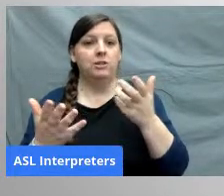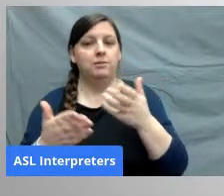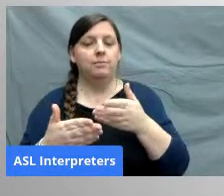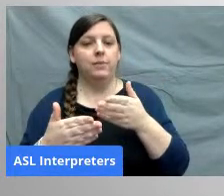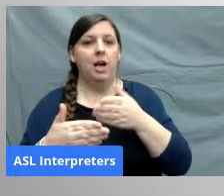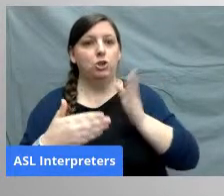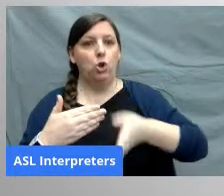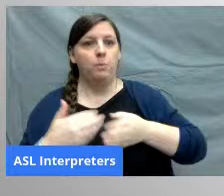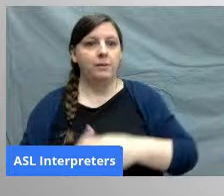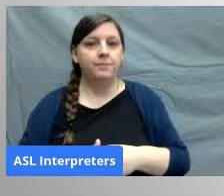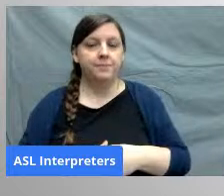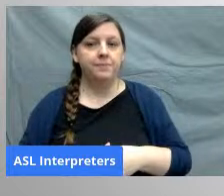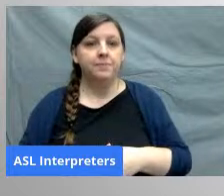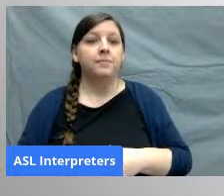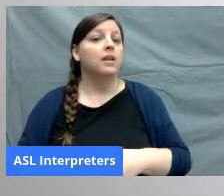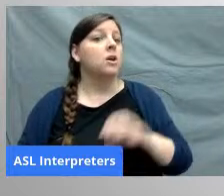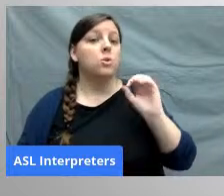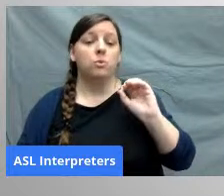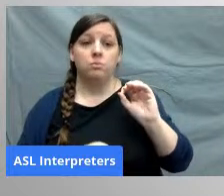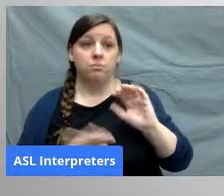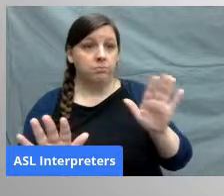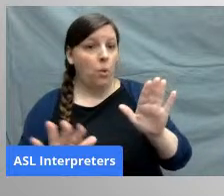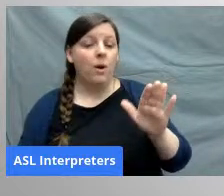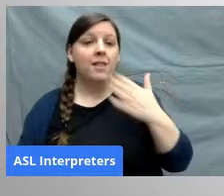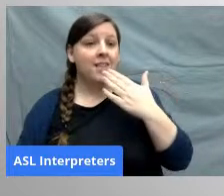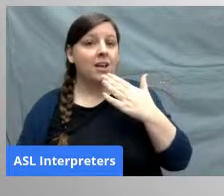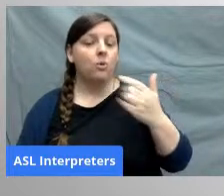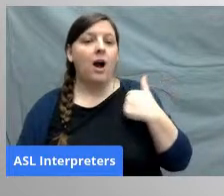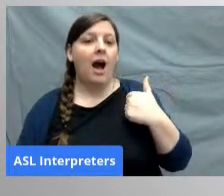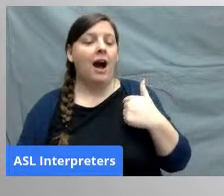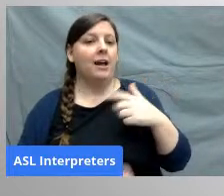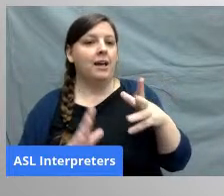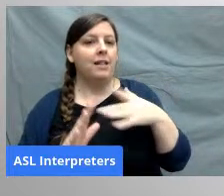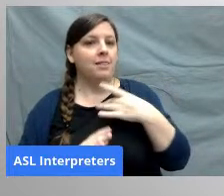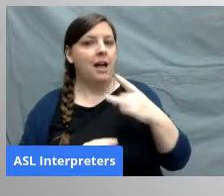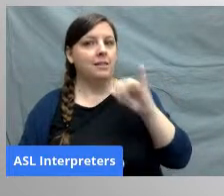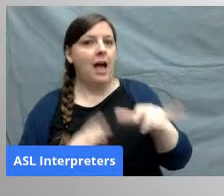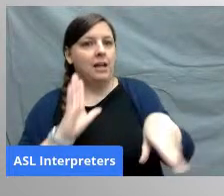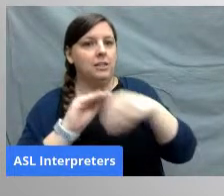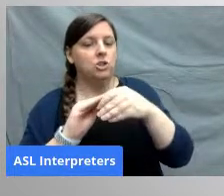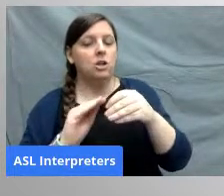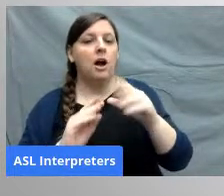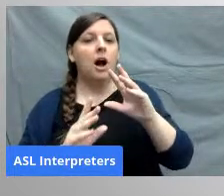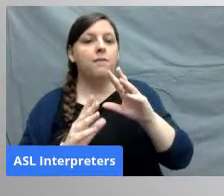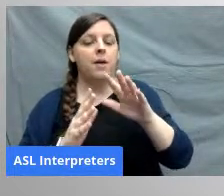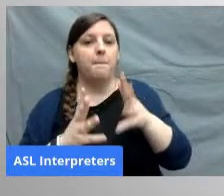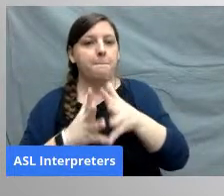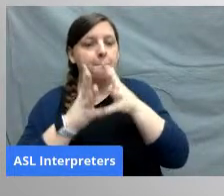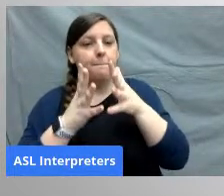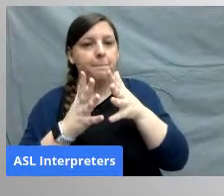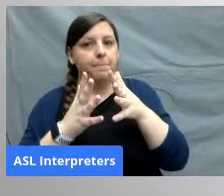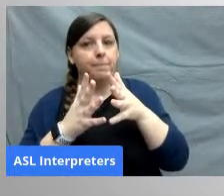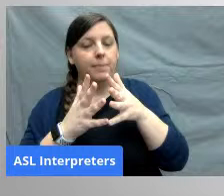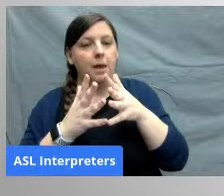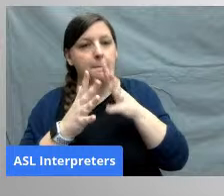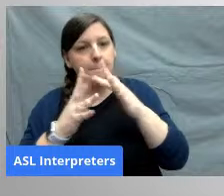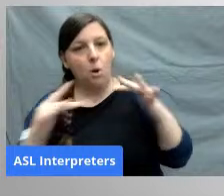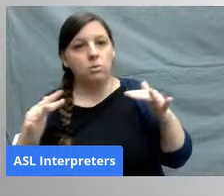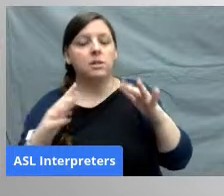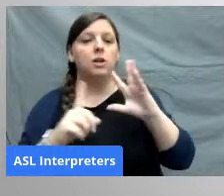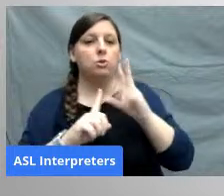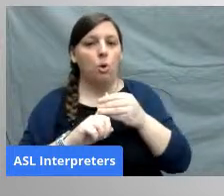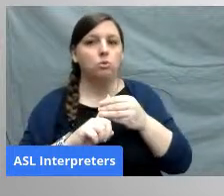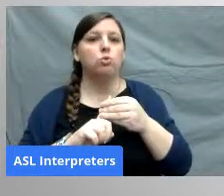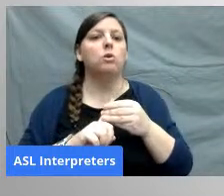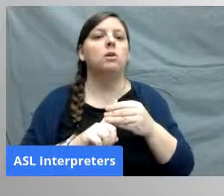No, thank you very much. I like that addition of the multicultural literature. And so I know that that one typically wakes our